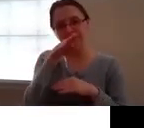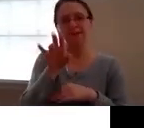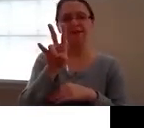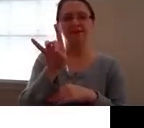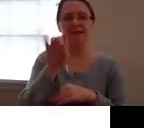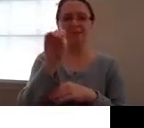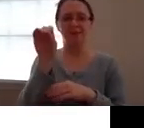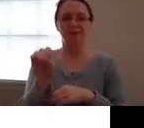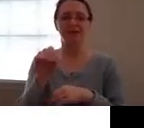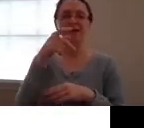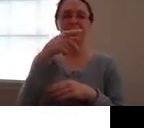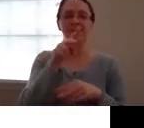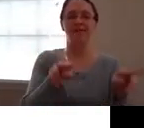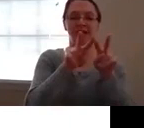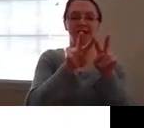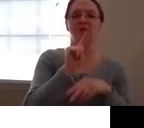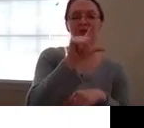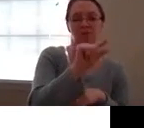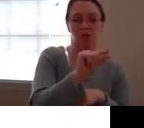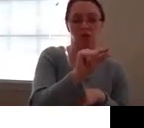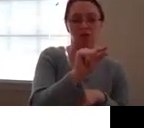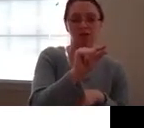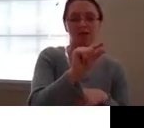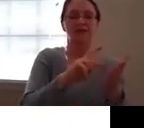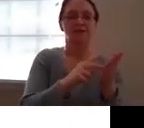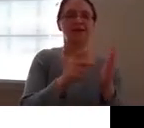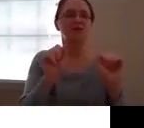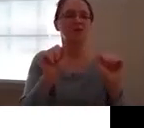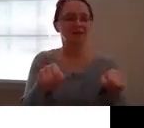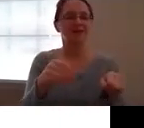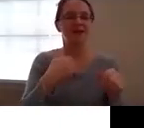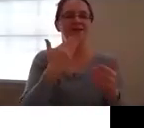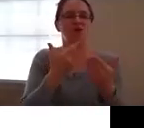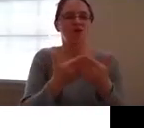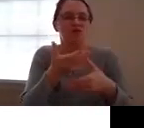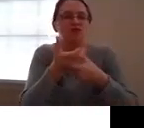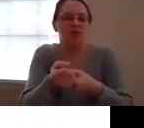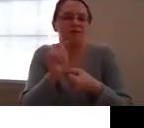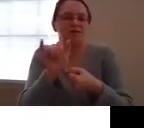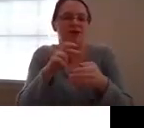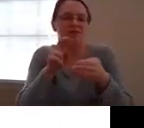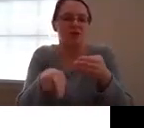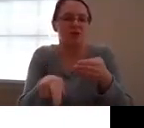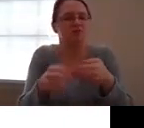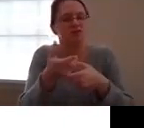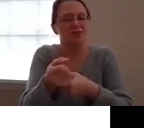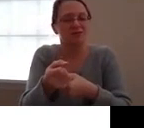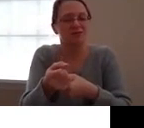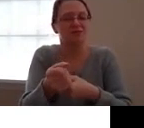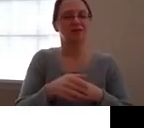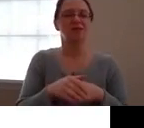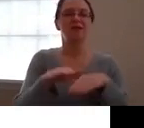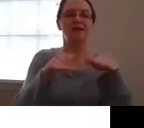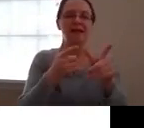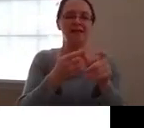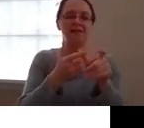and the p-value is very small, which indicates that we can actually have a good trust in this result if that the gait speed in